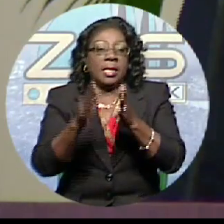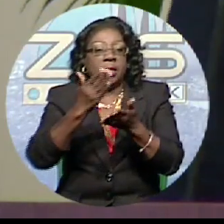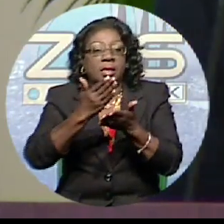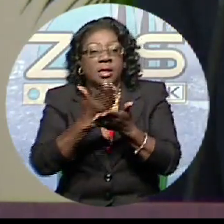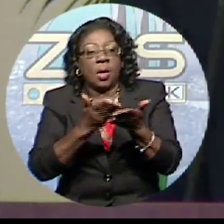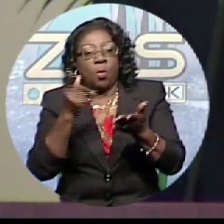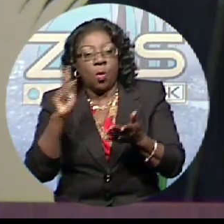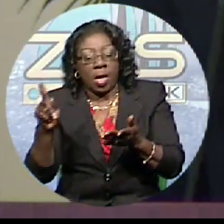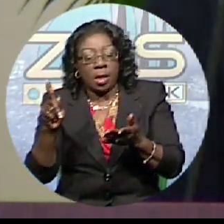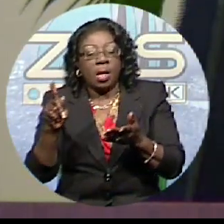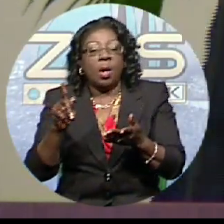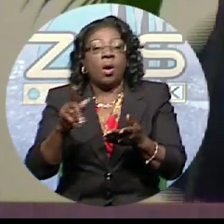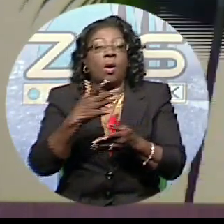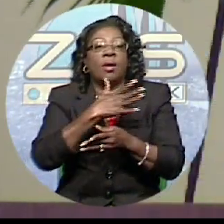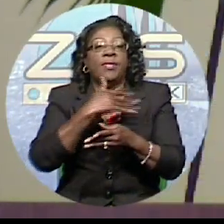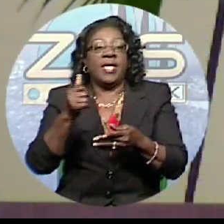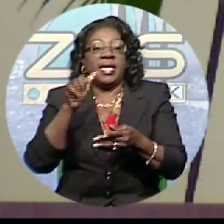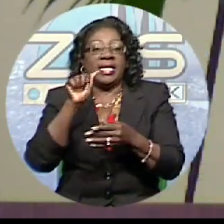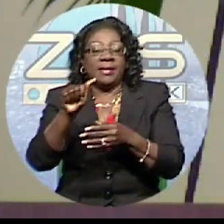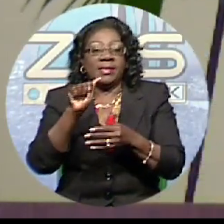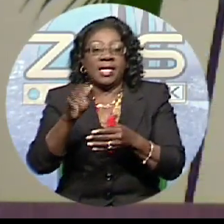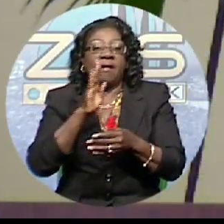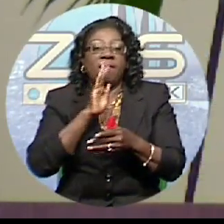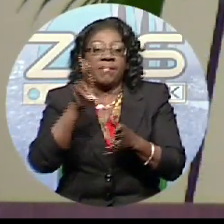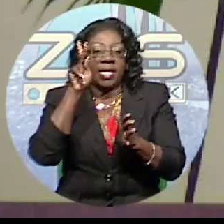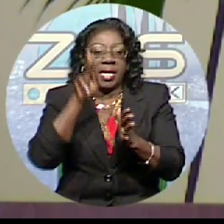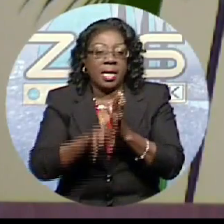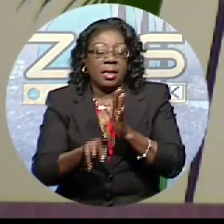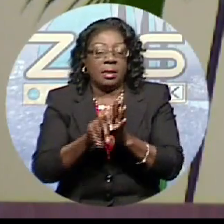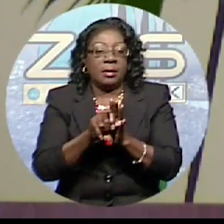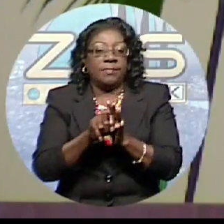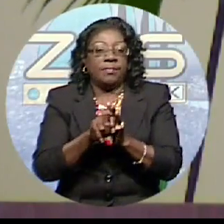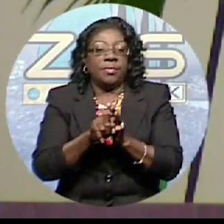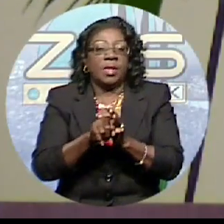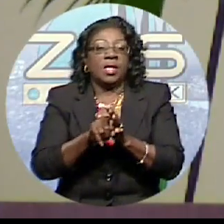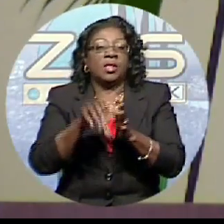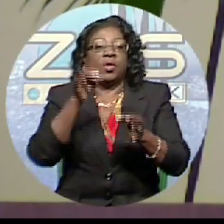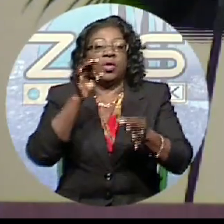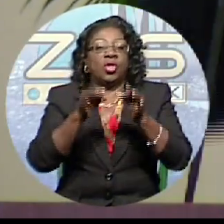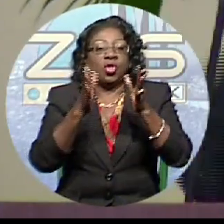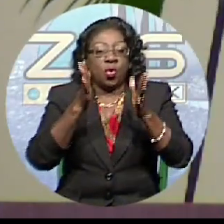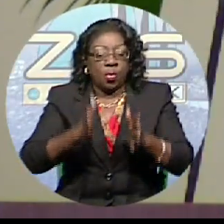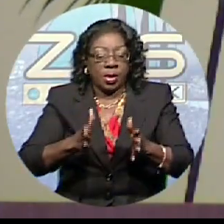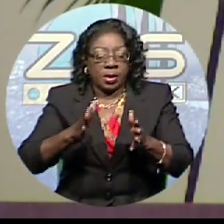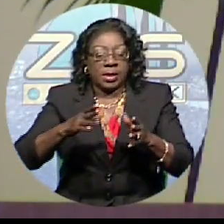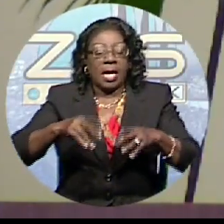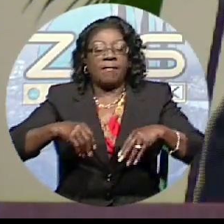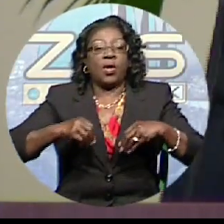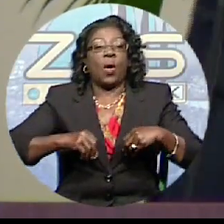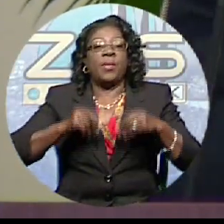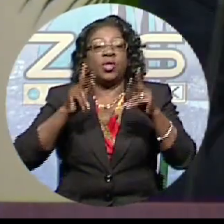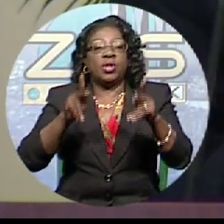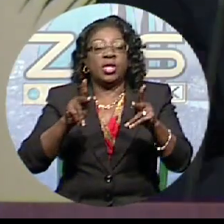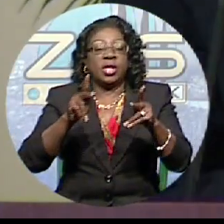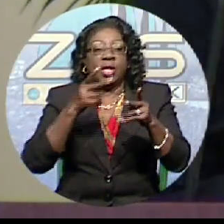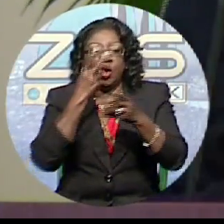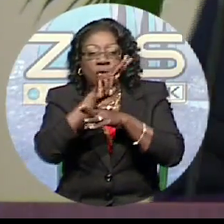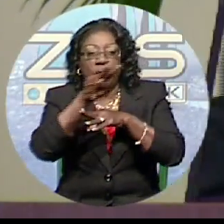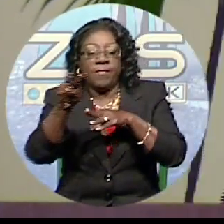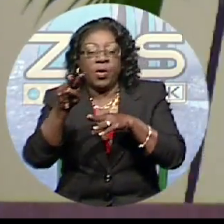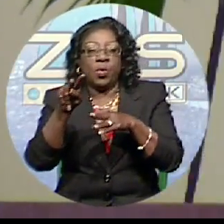That in itself leads to the jurists an opportunity for them to review, to determine whether that is